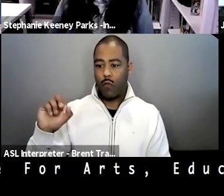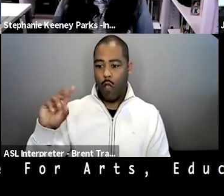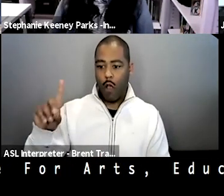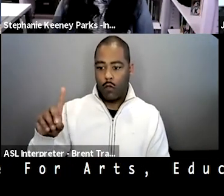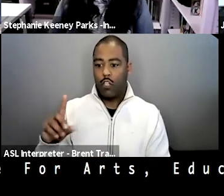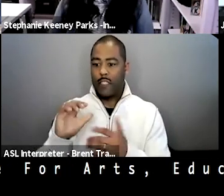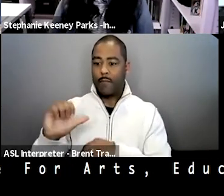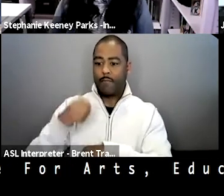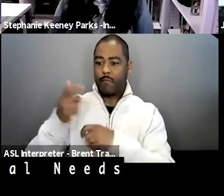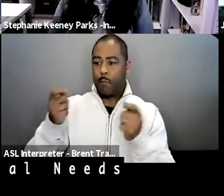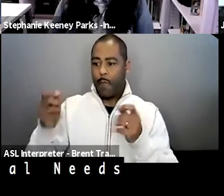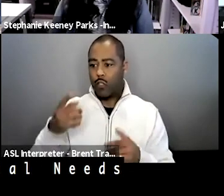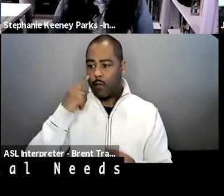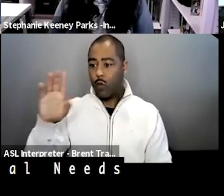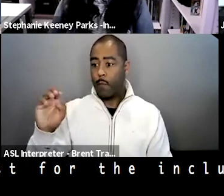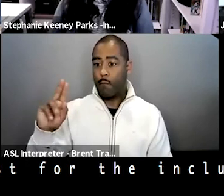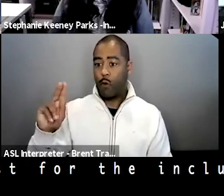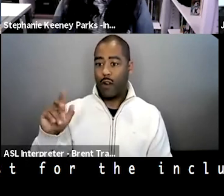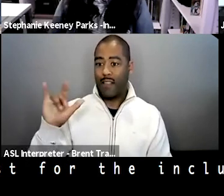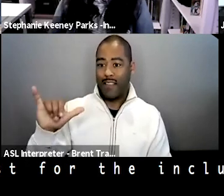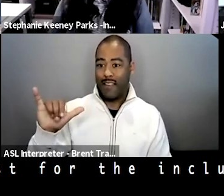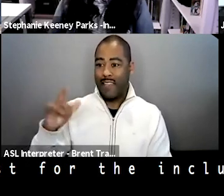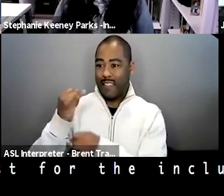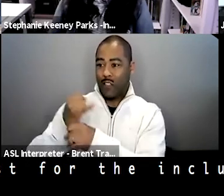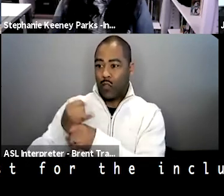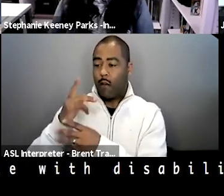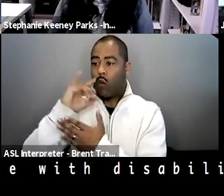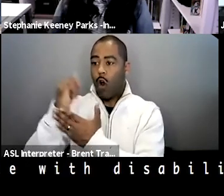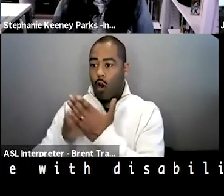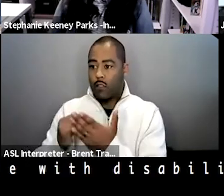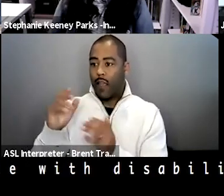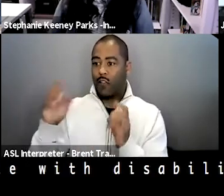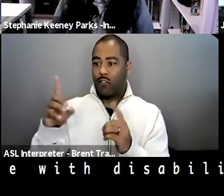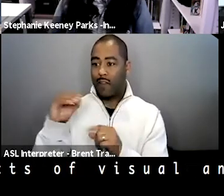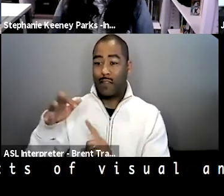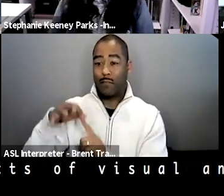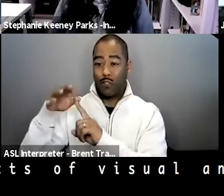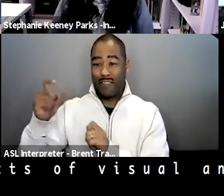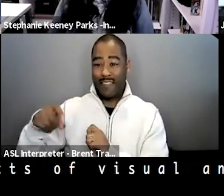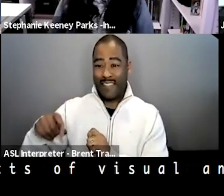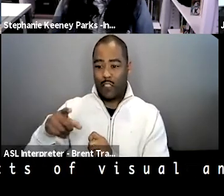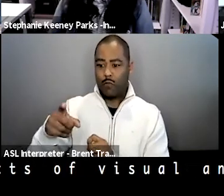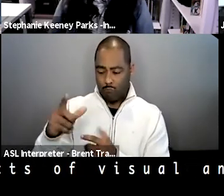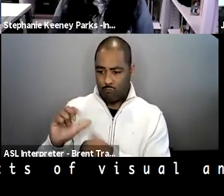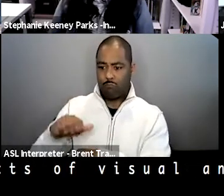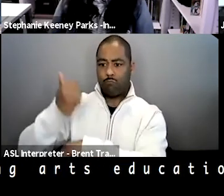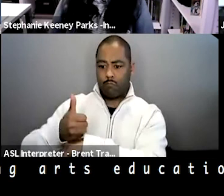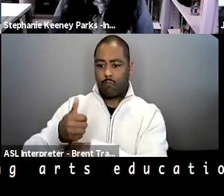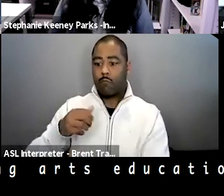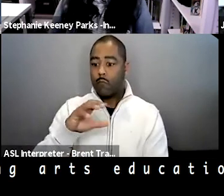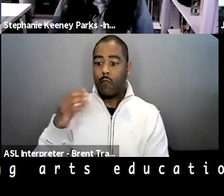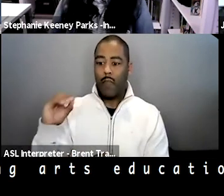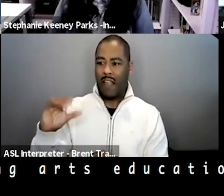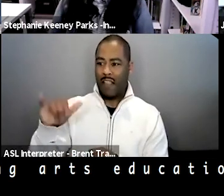Berklee Institute for Arts, Education, and Special Needs, a catalyst for the inclusion of people with